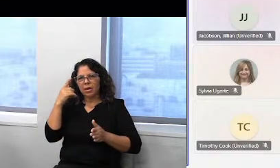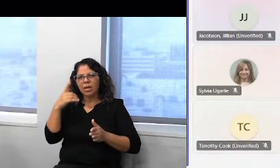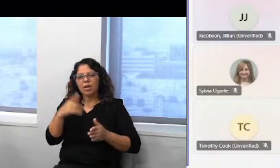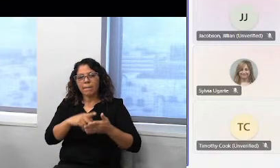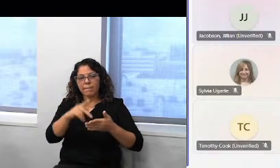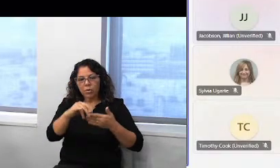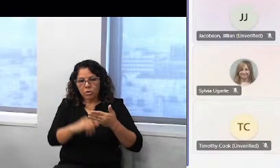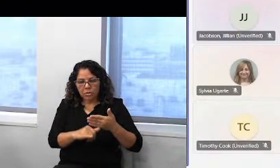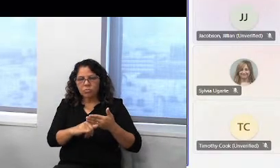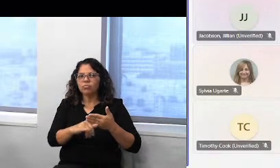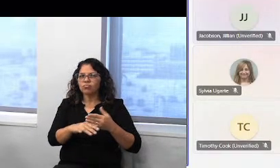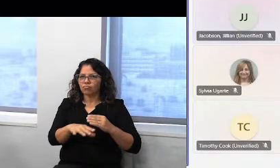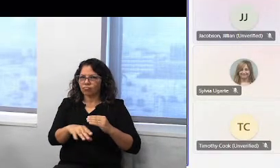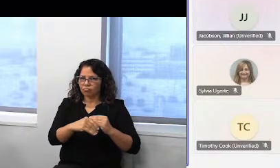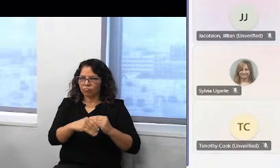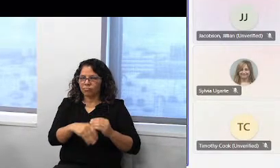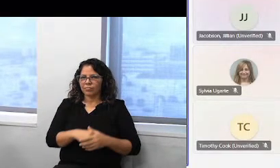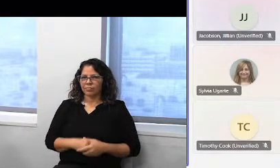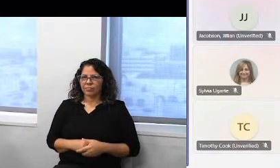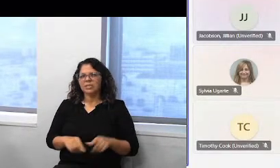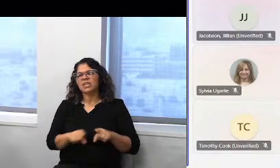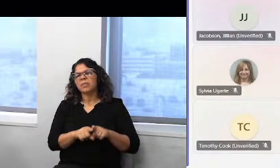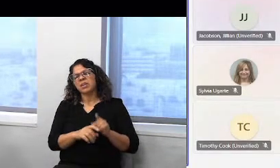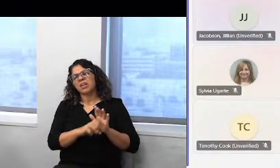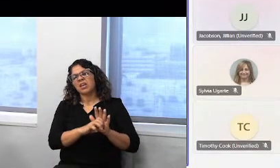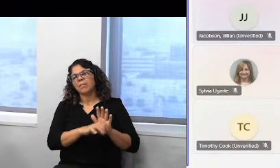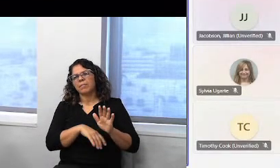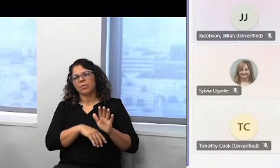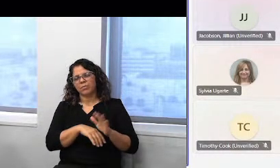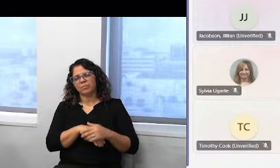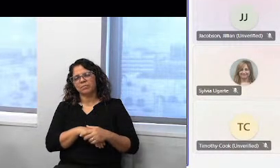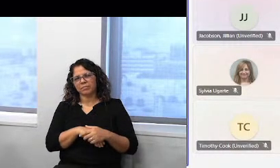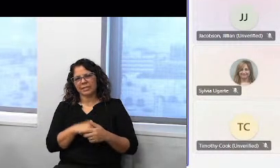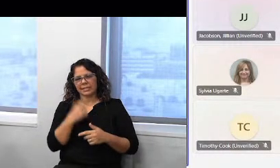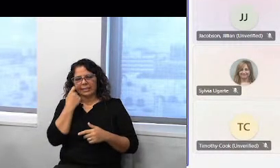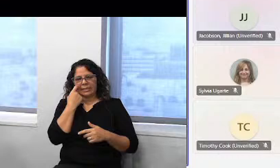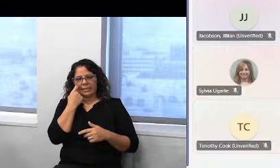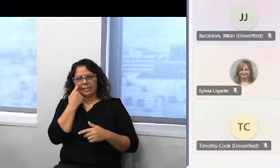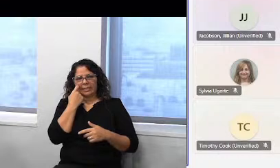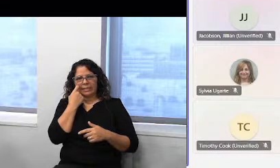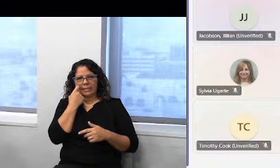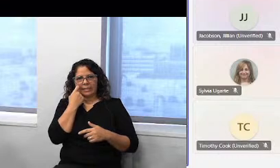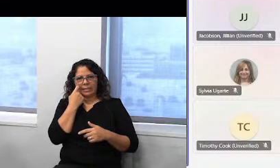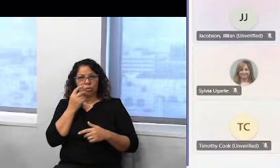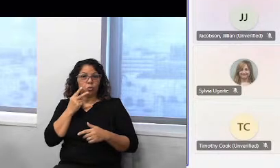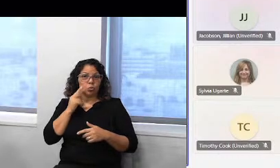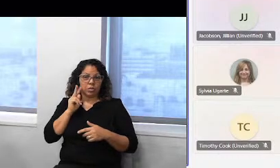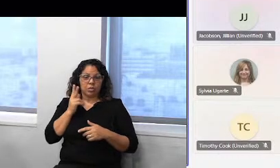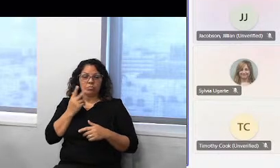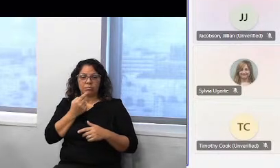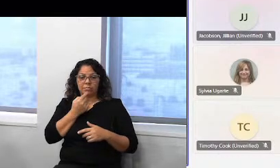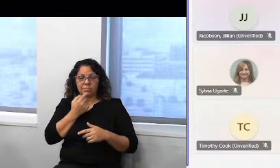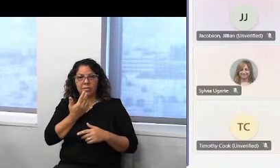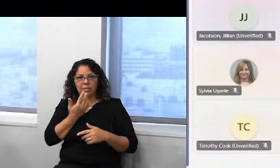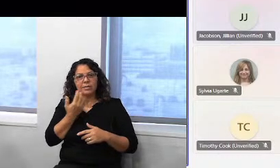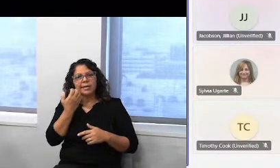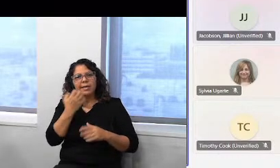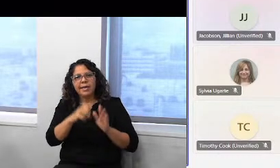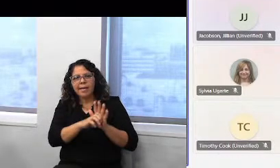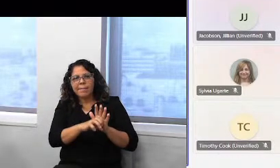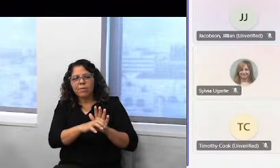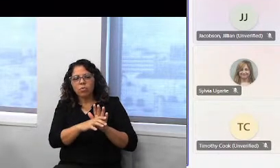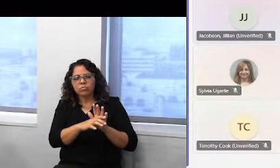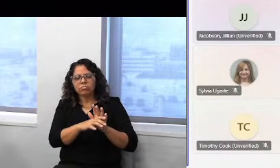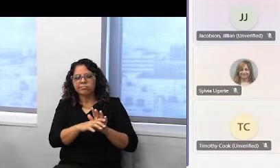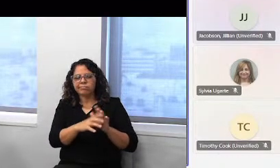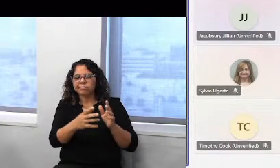could give you, I mentioned it the day before yesterday, had to do with transformer replacements. One of them, like Costa